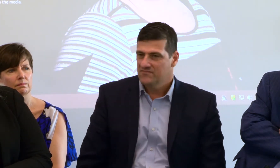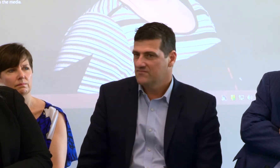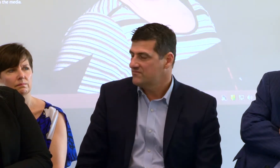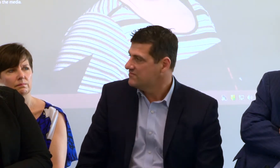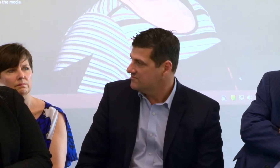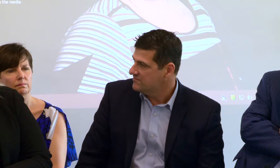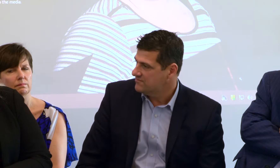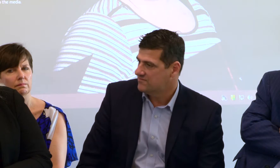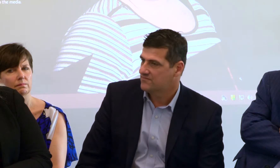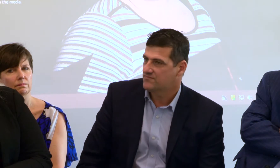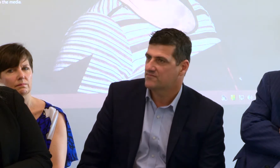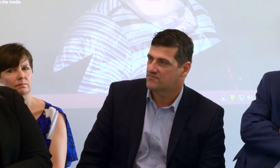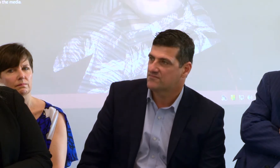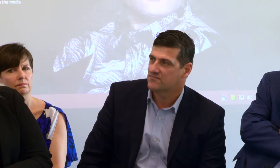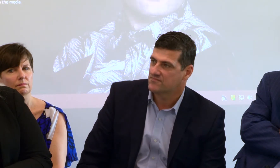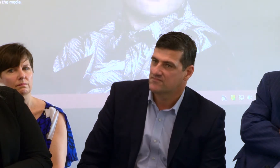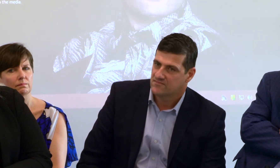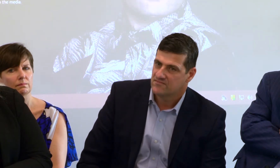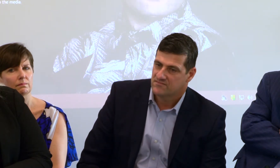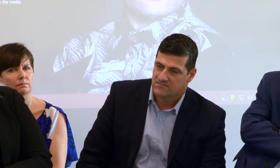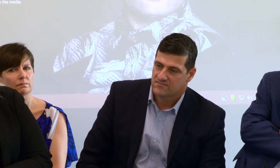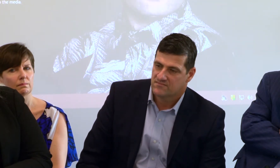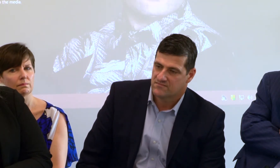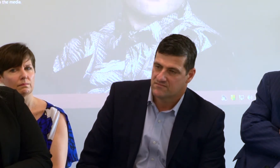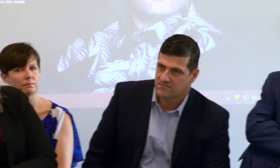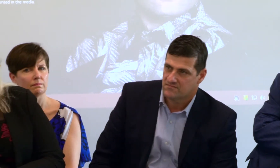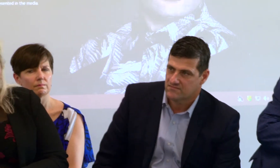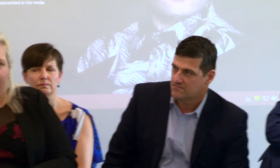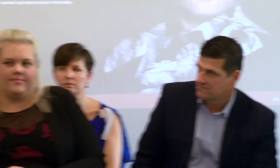negative connotations and things that other people may perceive.